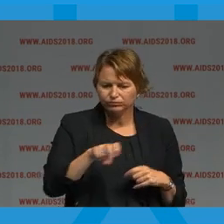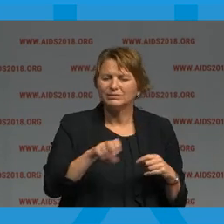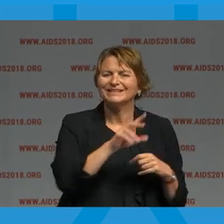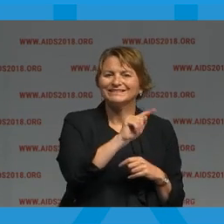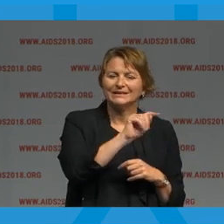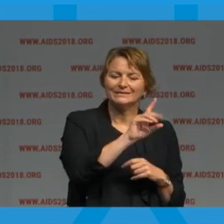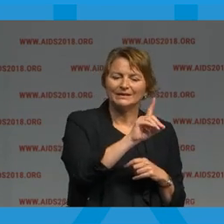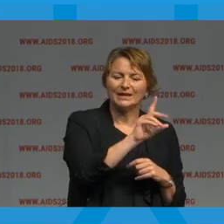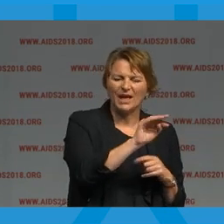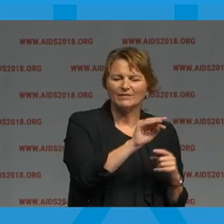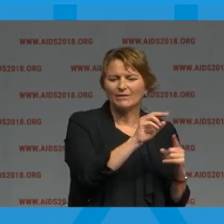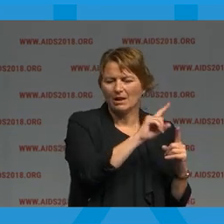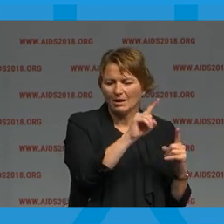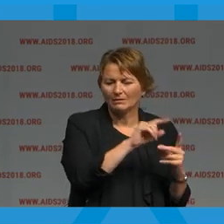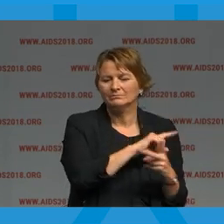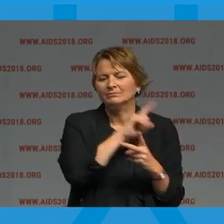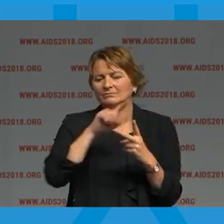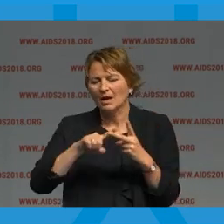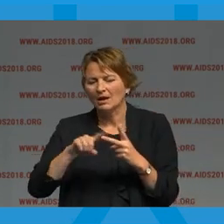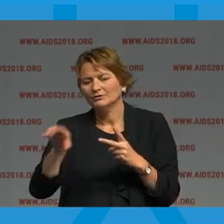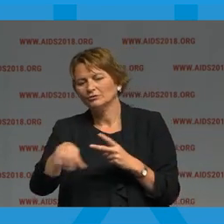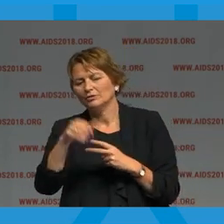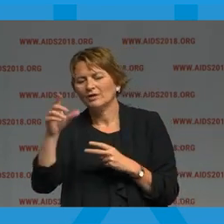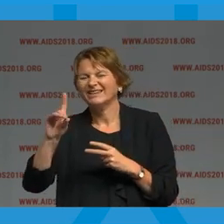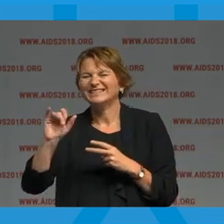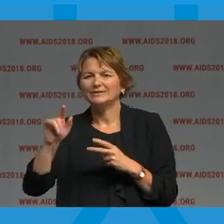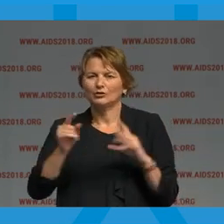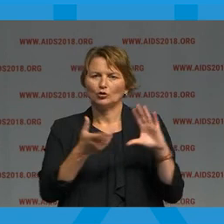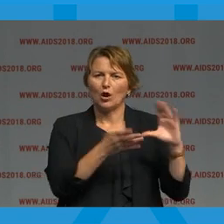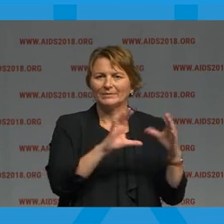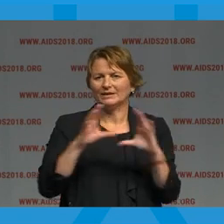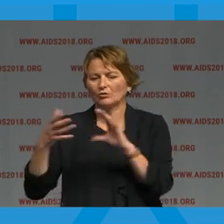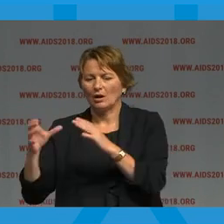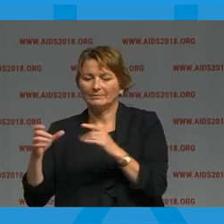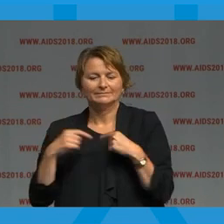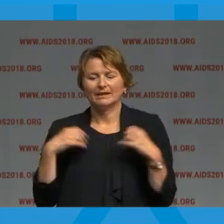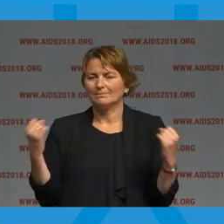3-TC dolutegravir if the viral load is either detectable or unknown.